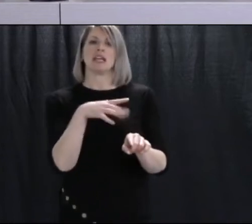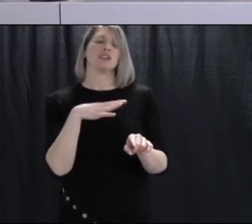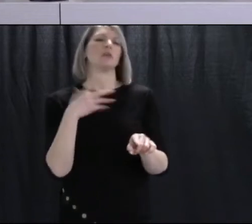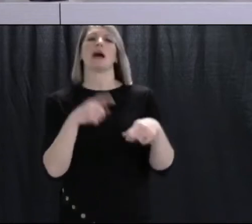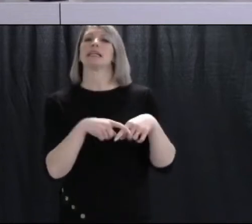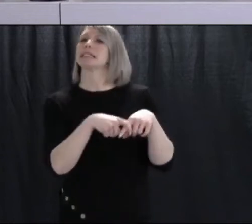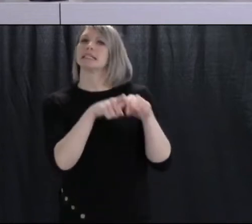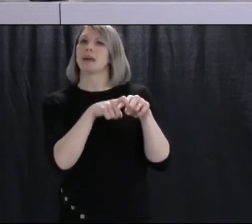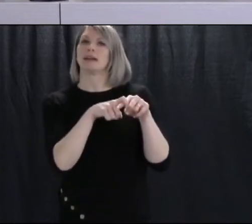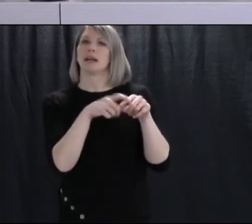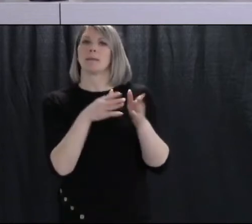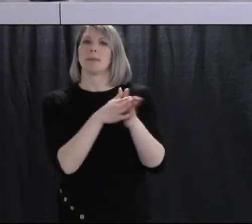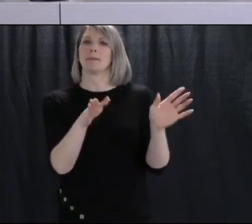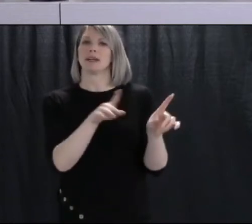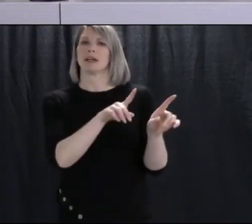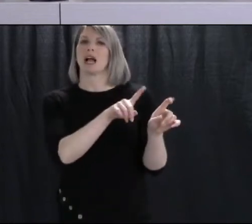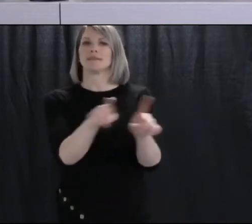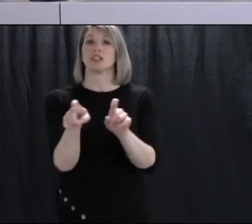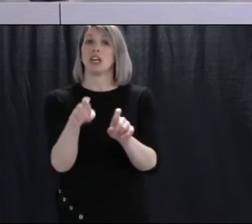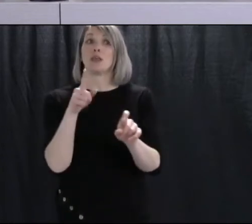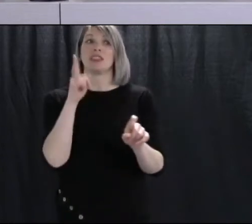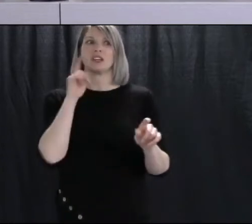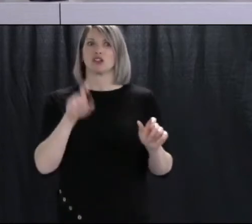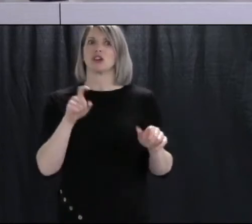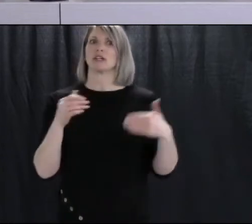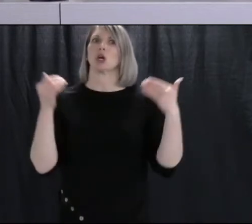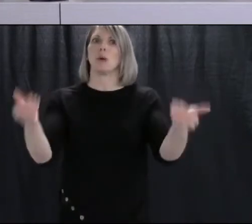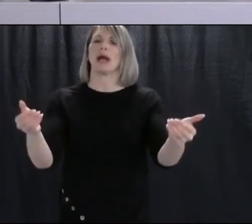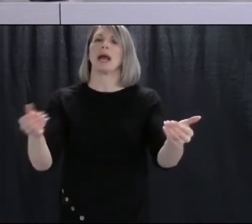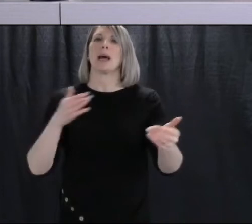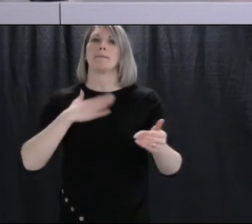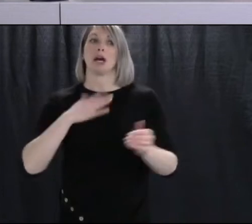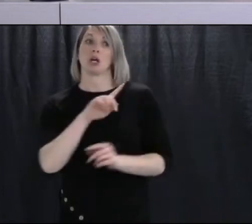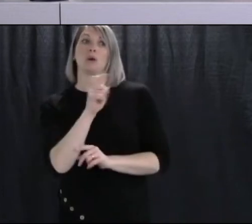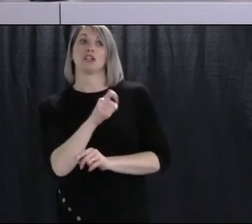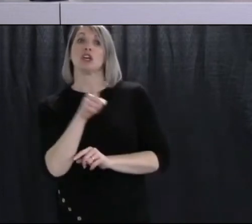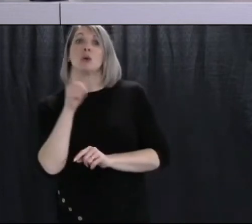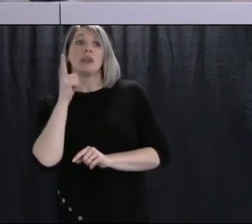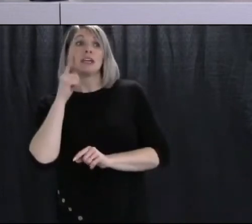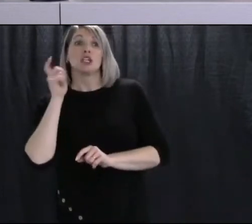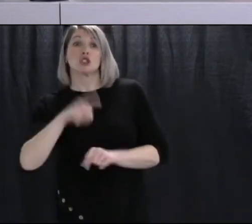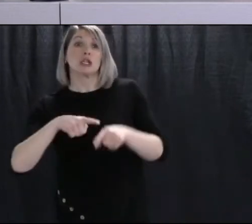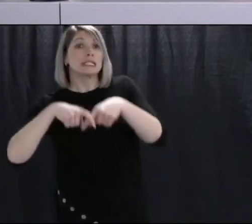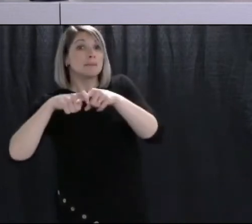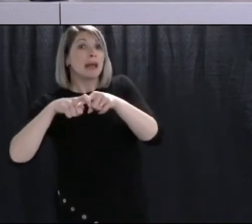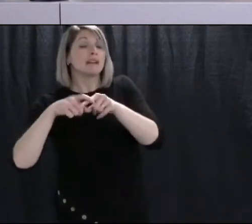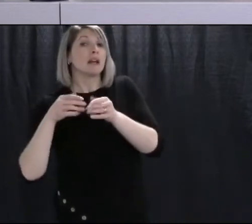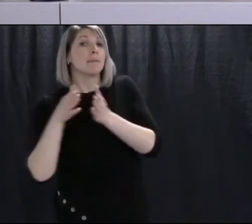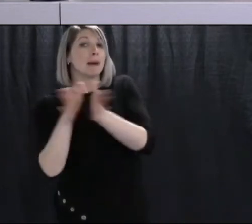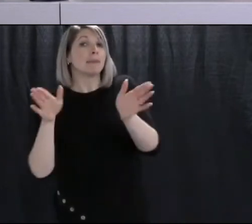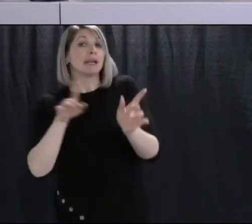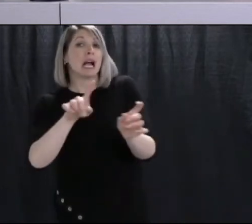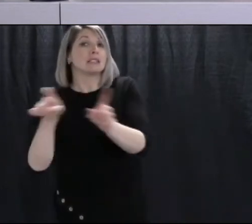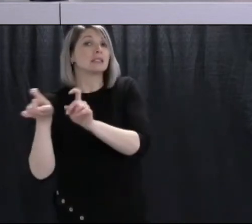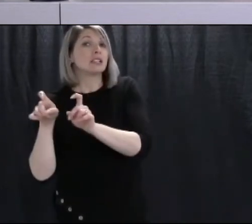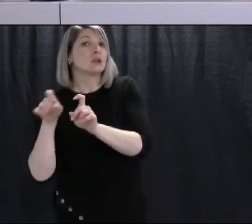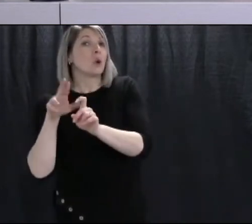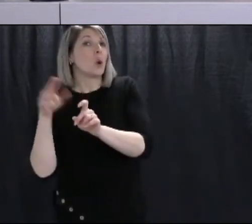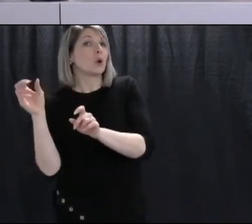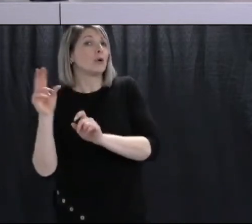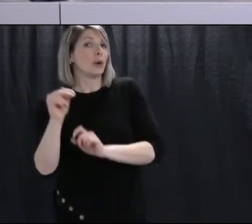but do you think that the agency should suspend those public consultations? I think it's appropriate that you